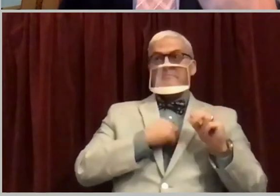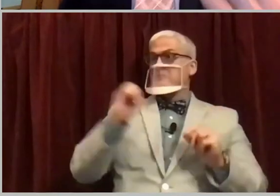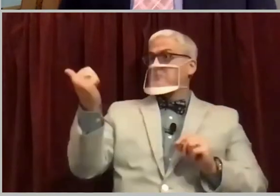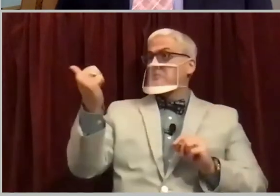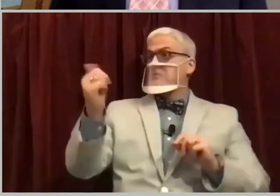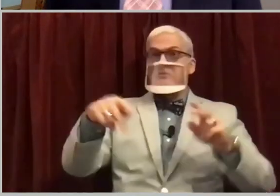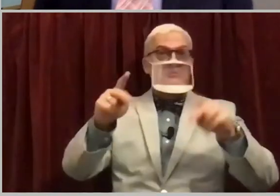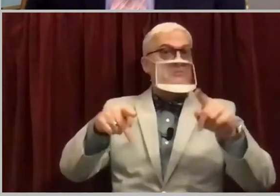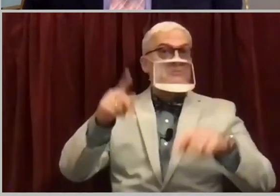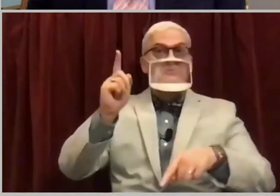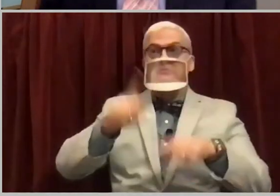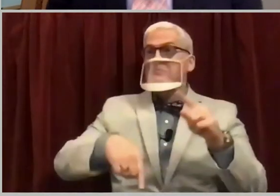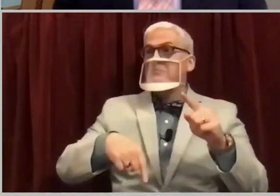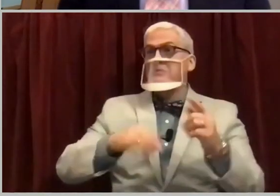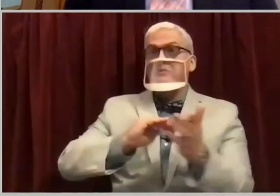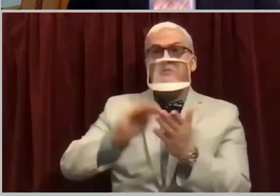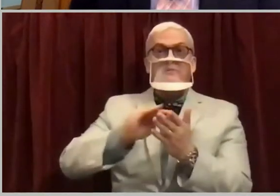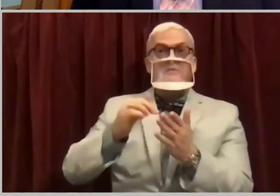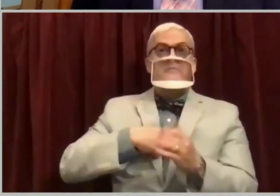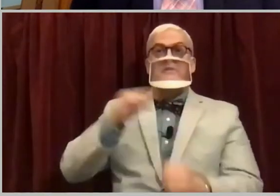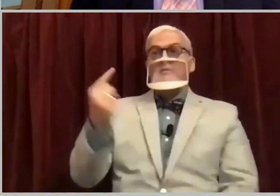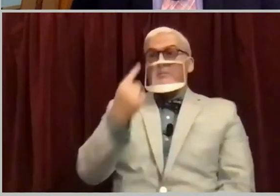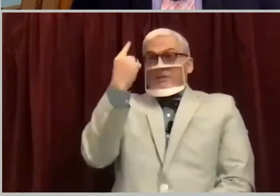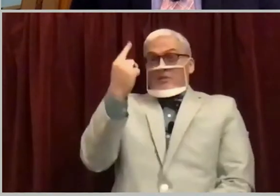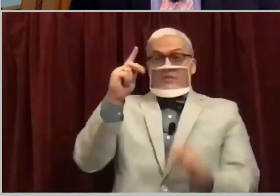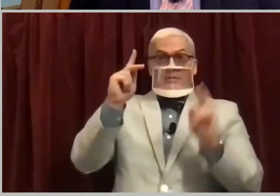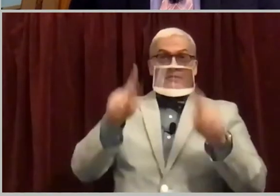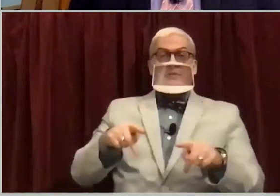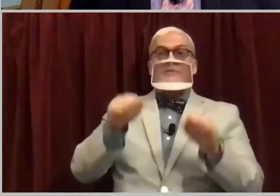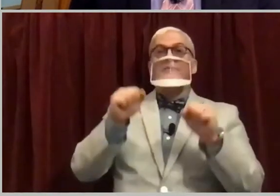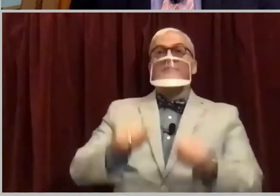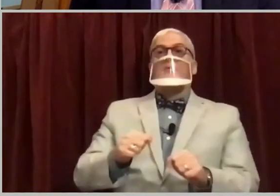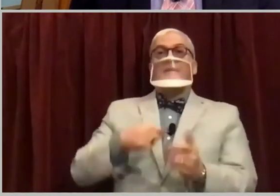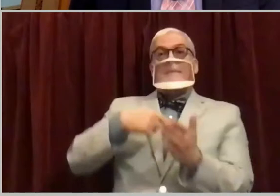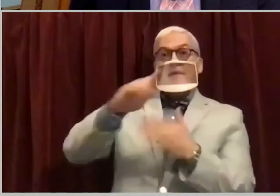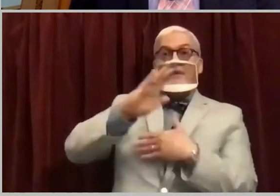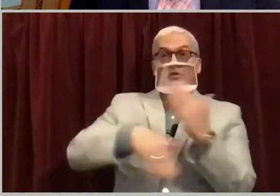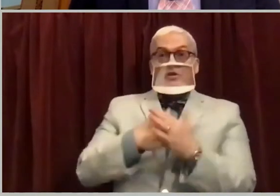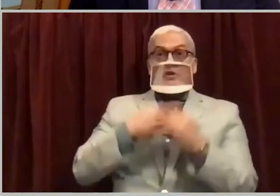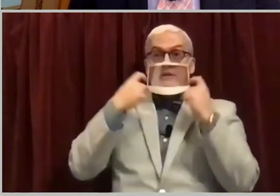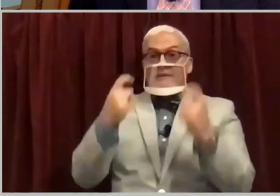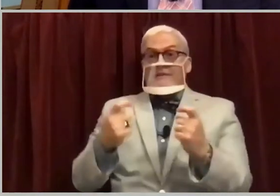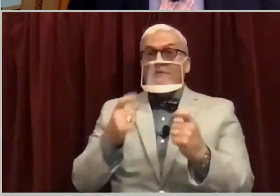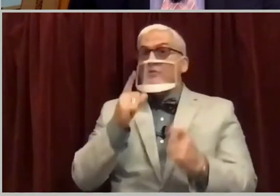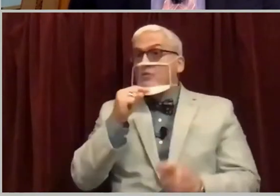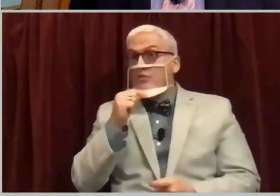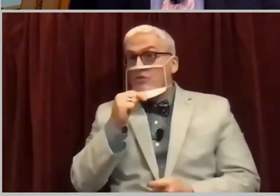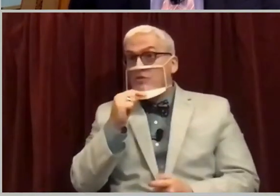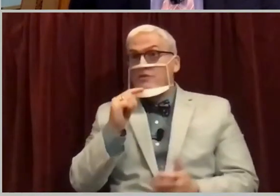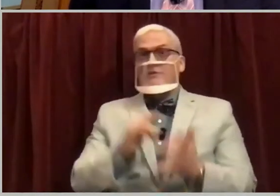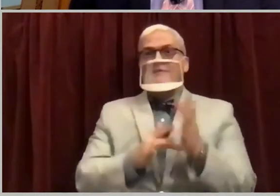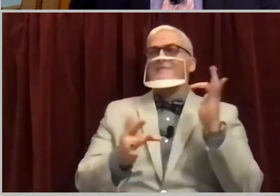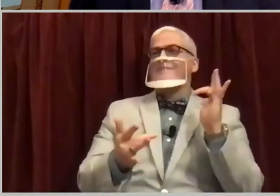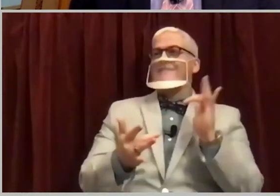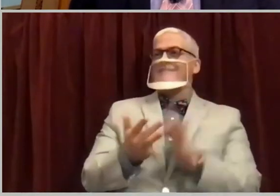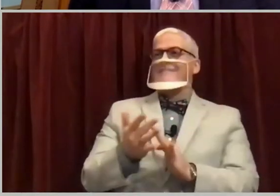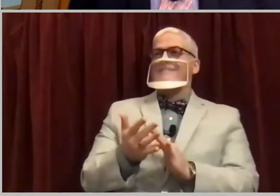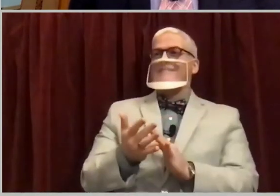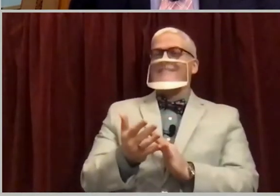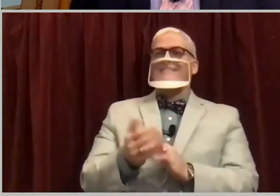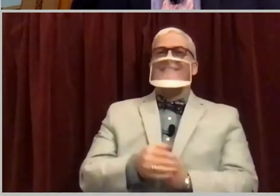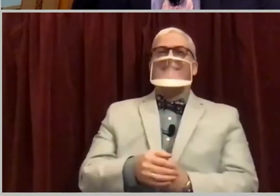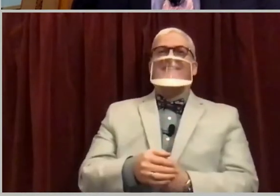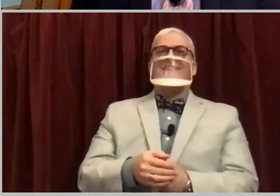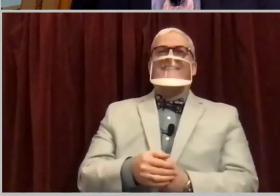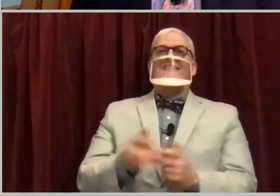and it couldn't have been you, right? The only one possible was Jesus Christ. And of course, Jesus came to reveal God's love to mankind and to